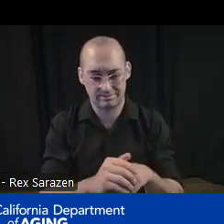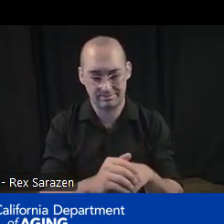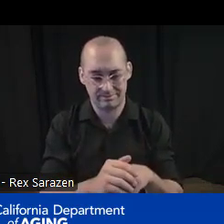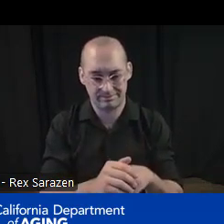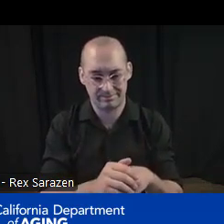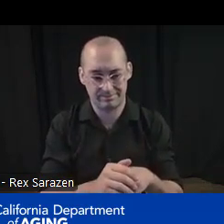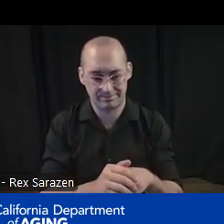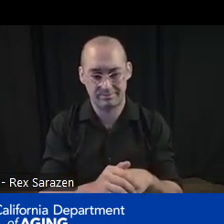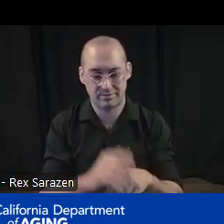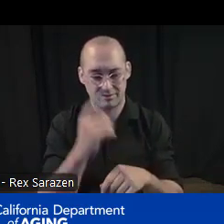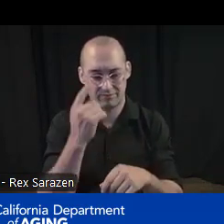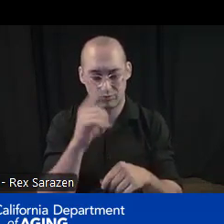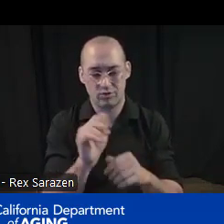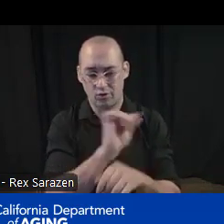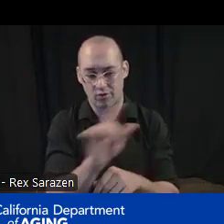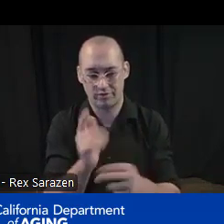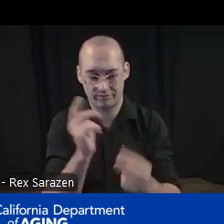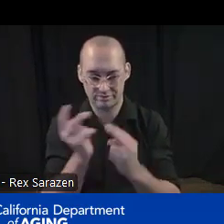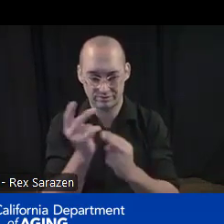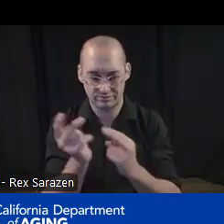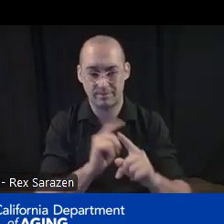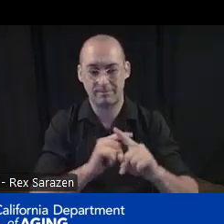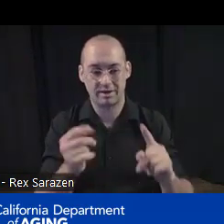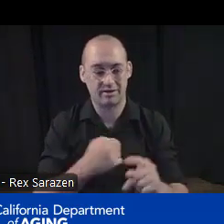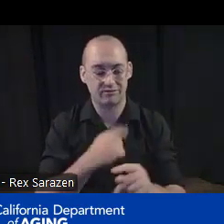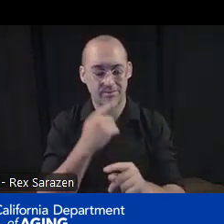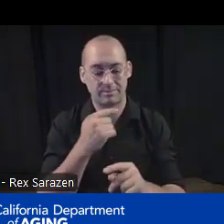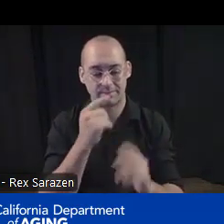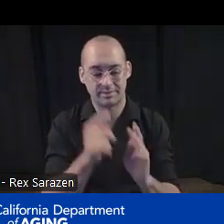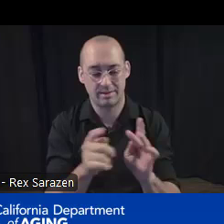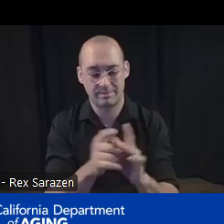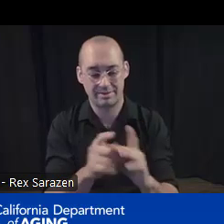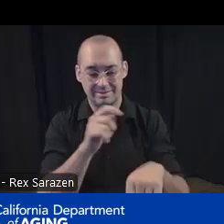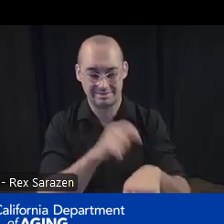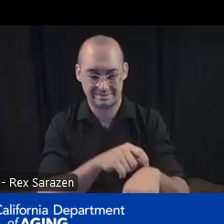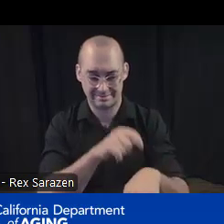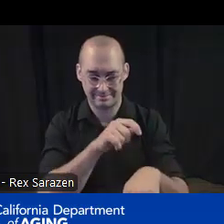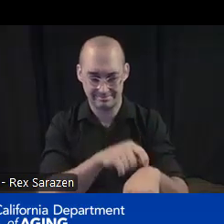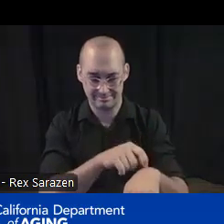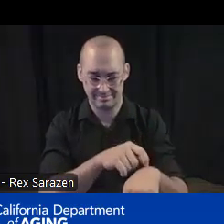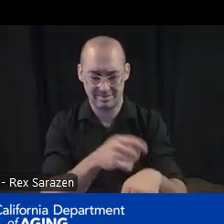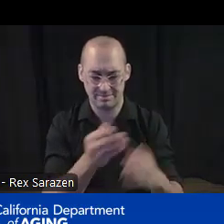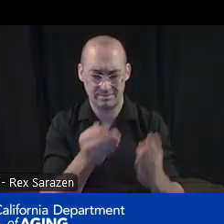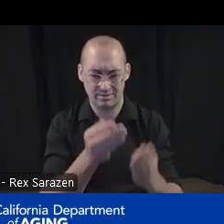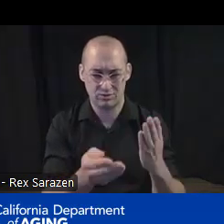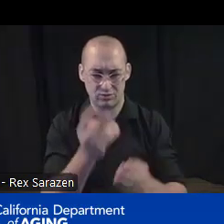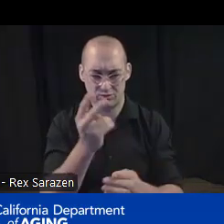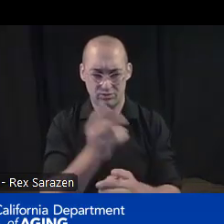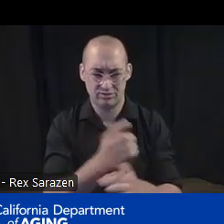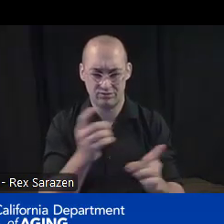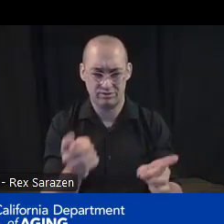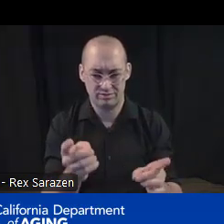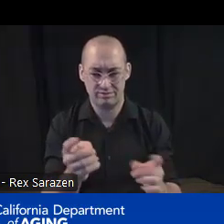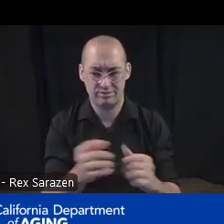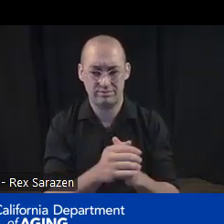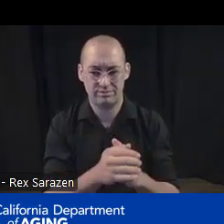attendees. However, we do have a public comment period. We may have two public comment periods. We